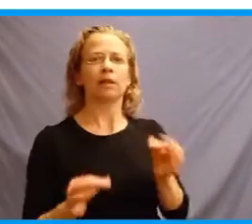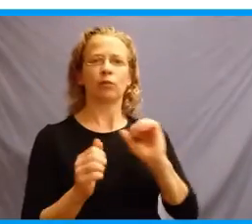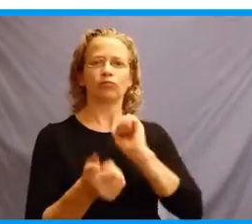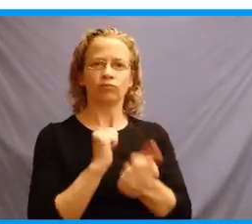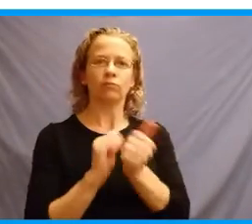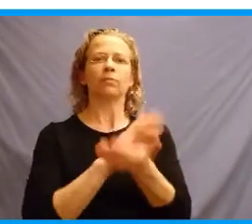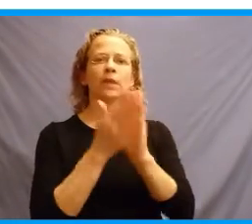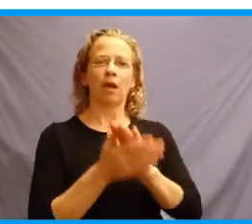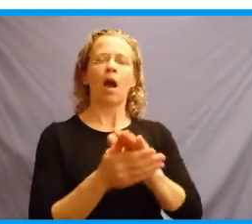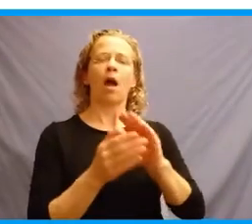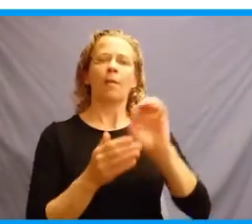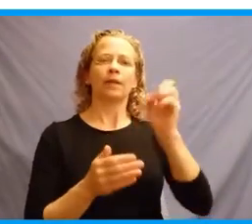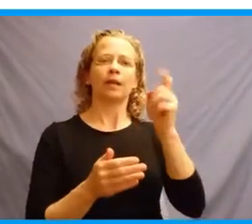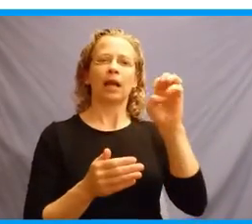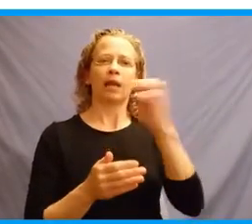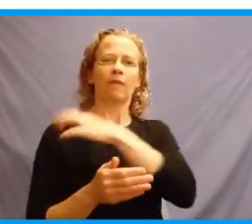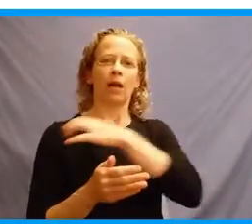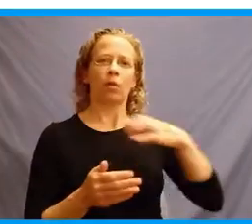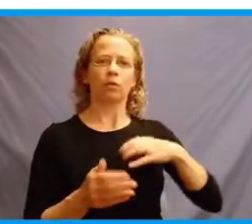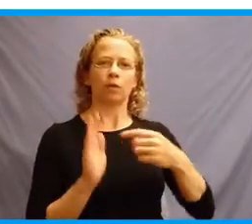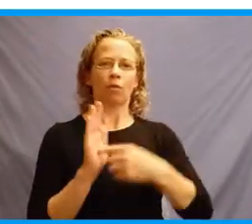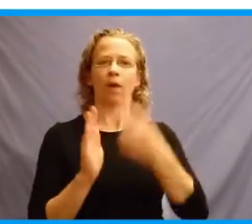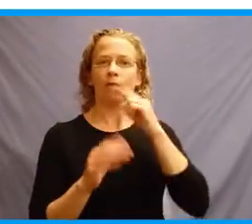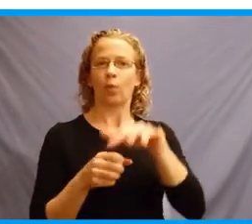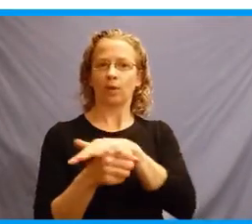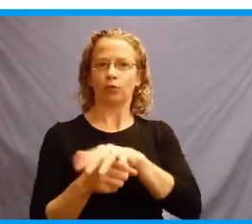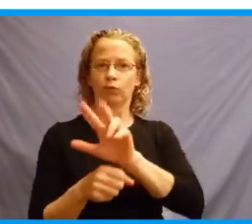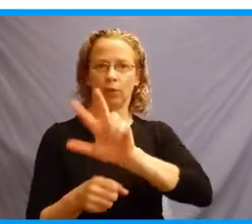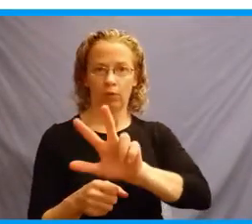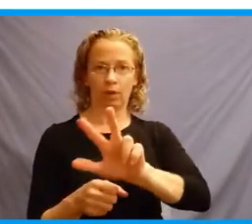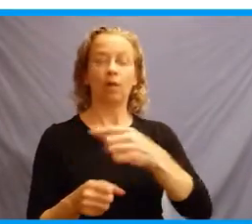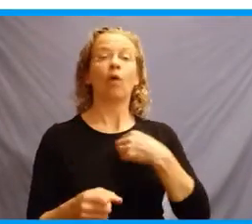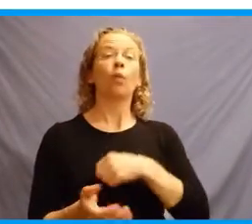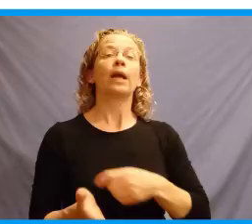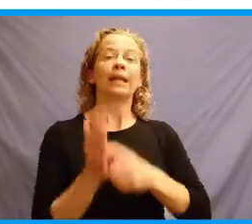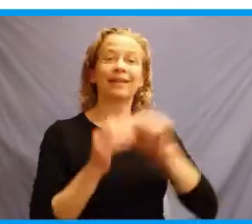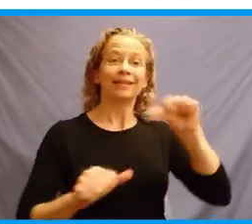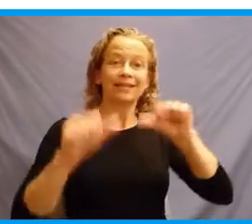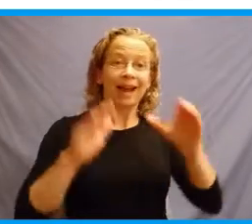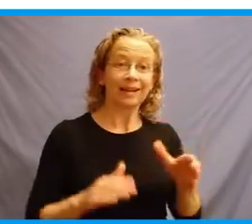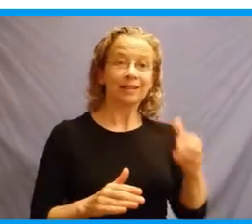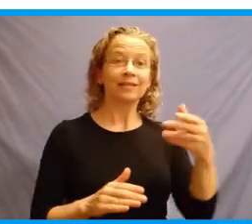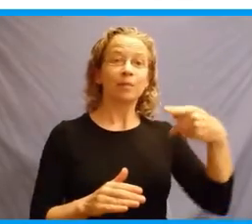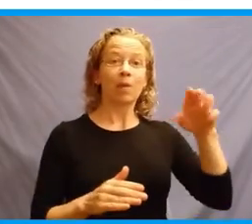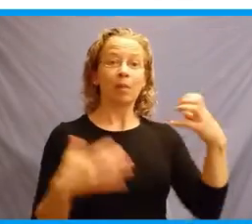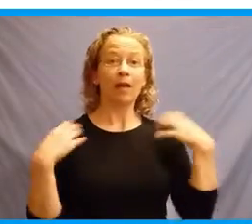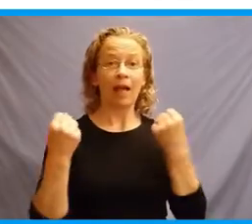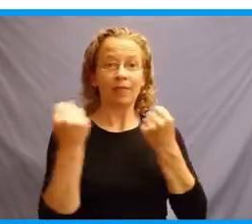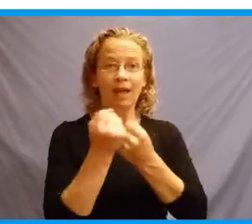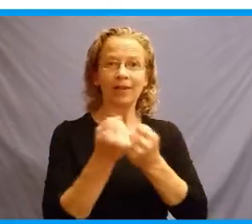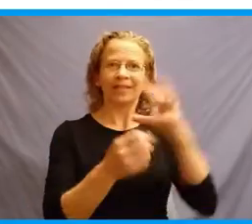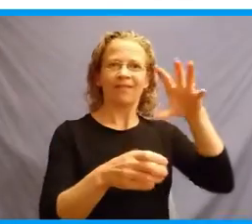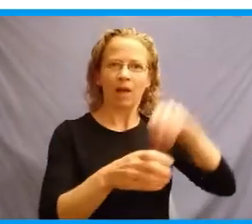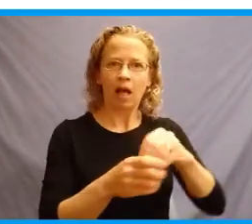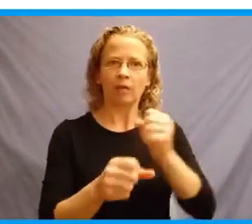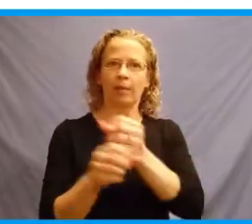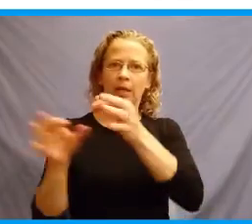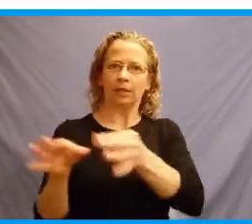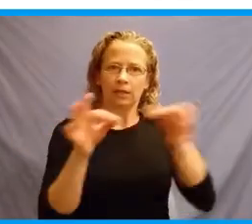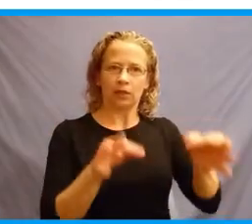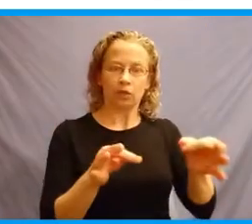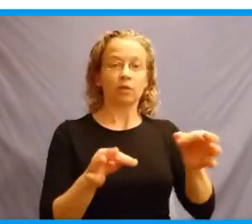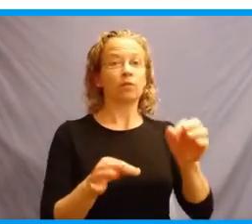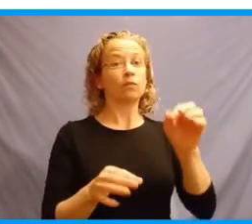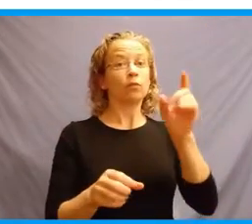to represent District 3. We need scientists and public health advocates involved in government decision making. We need to make sure